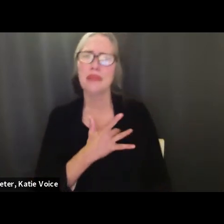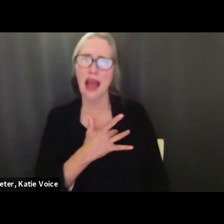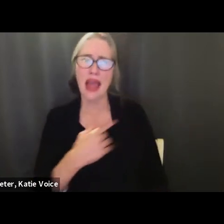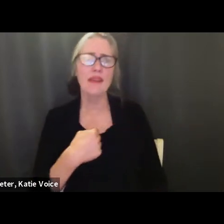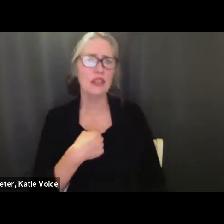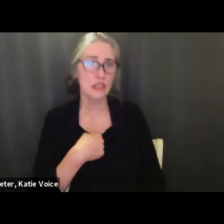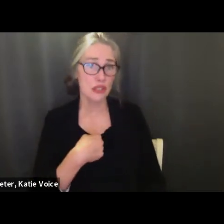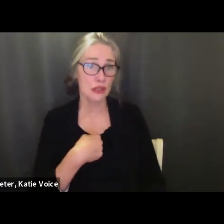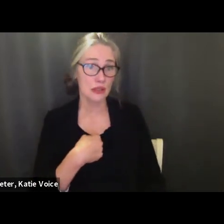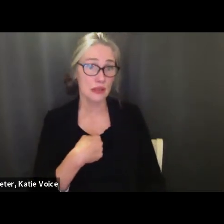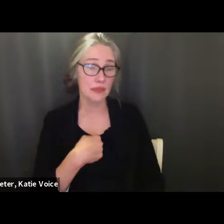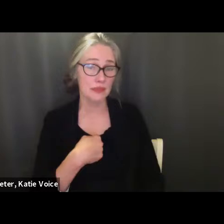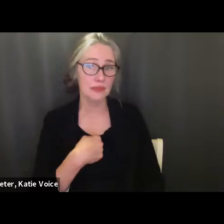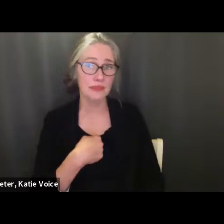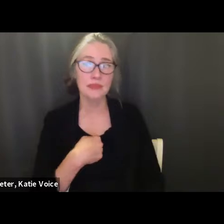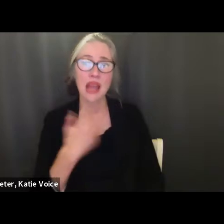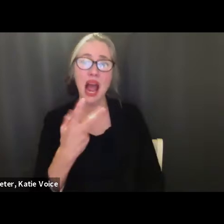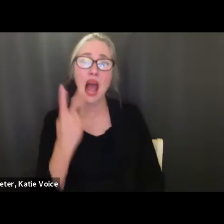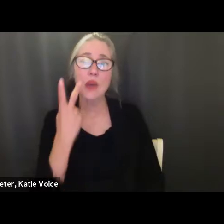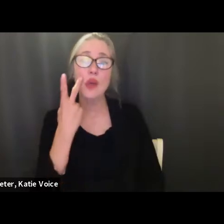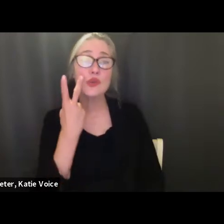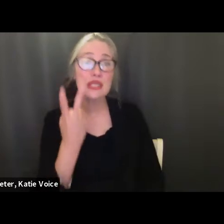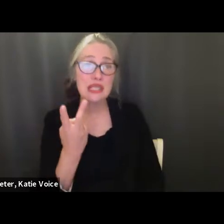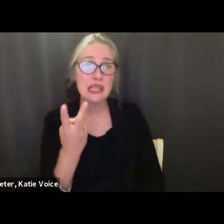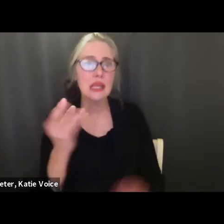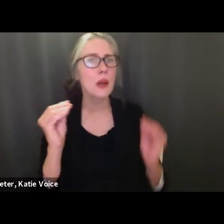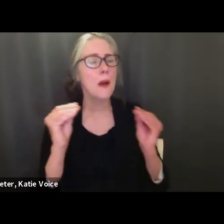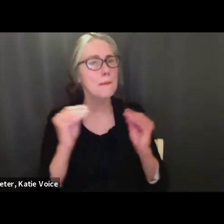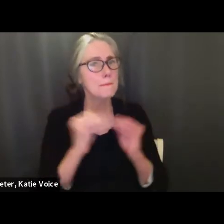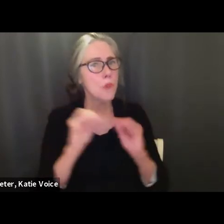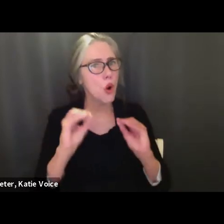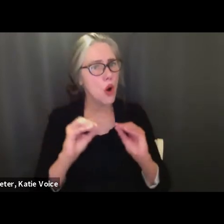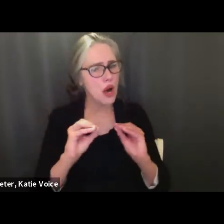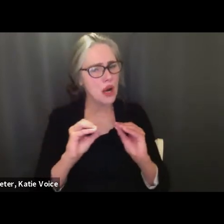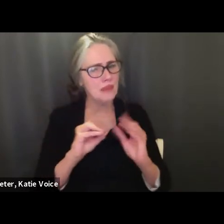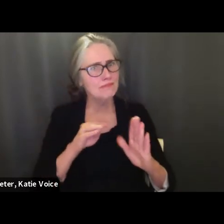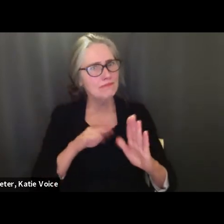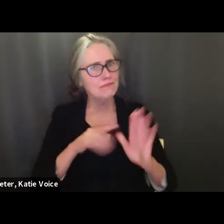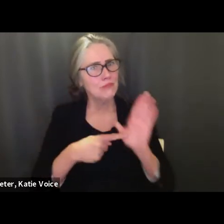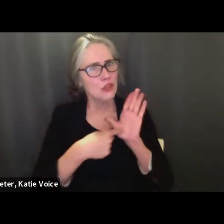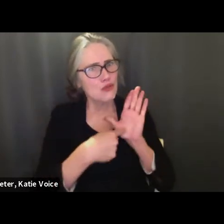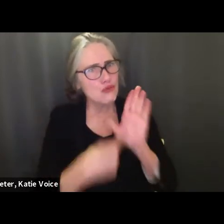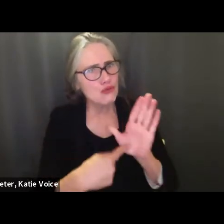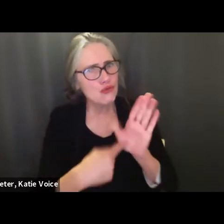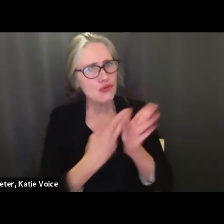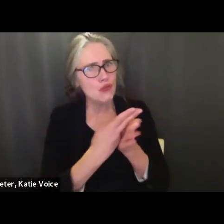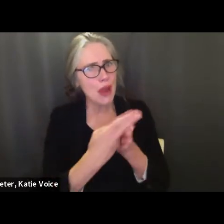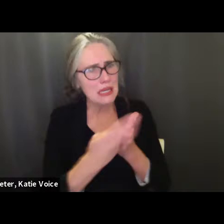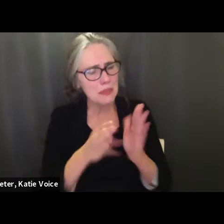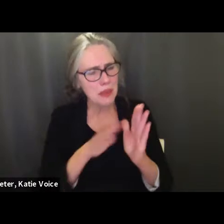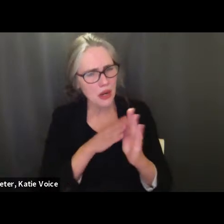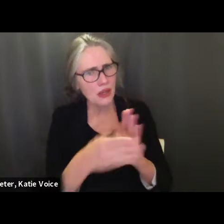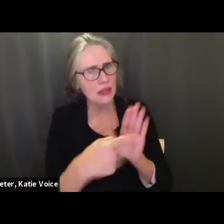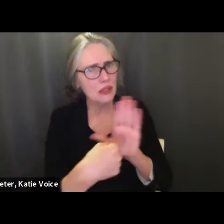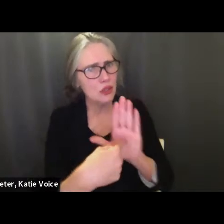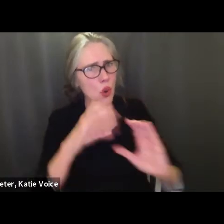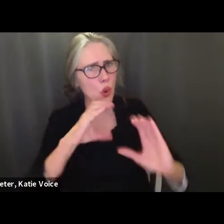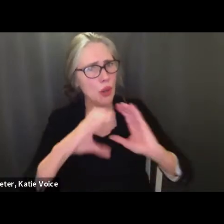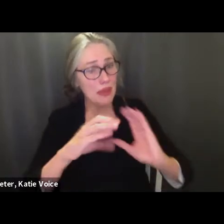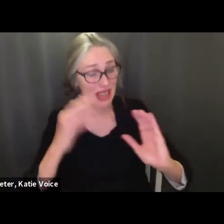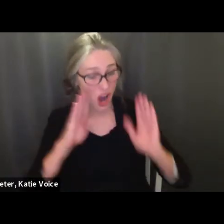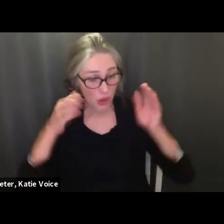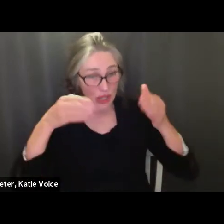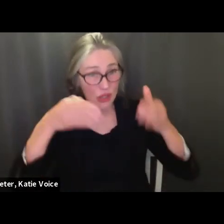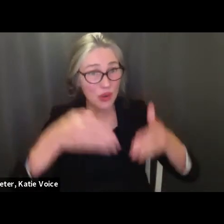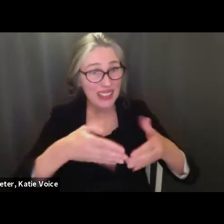is that I would like to see it be more transparent, so I can tell if we are really addressing the painfully